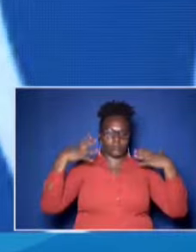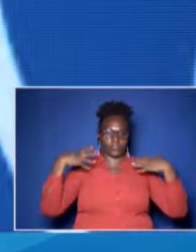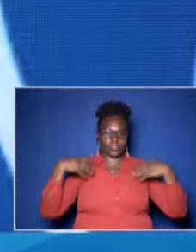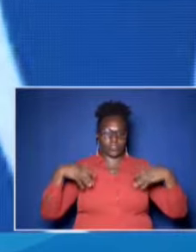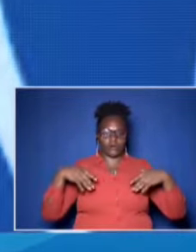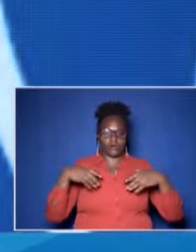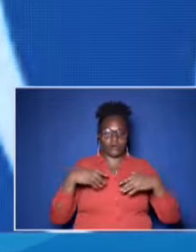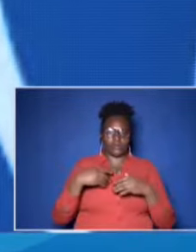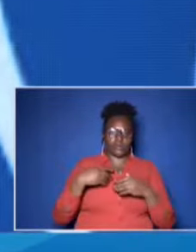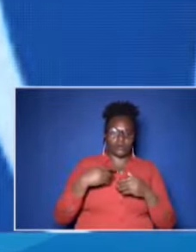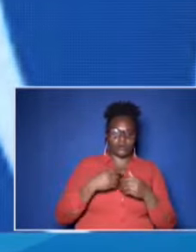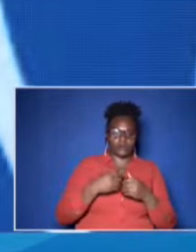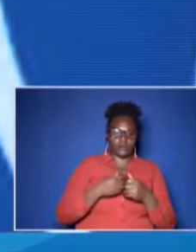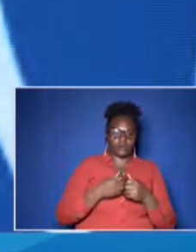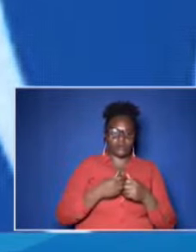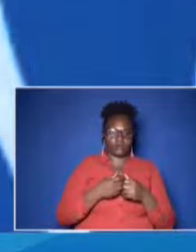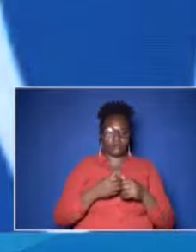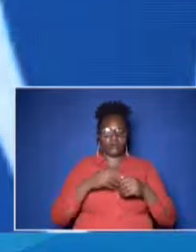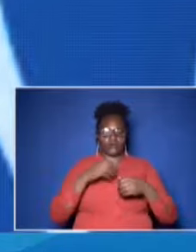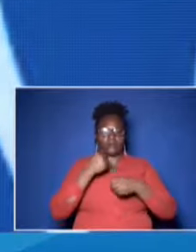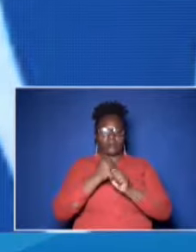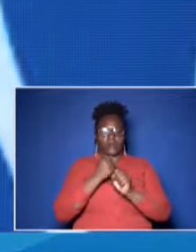whisper mold